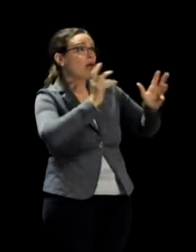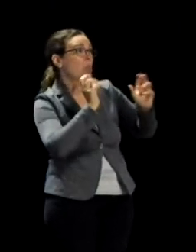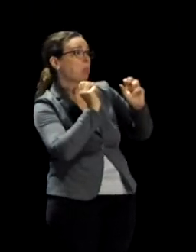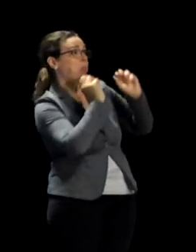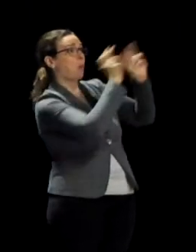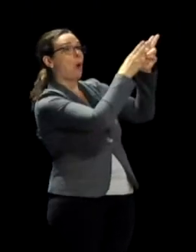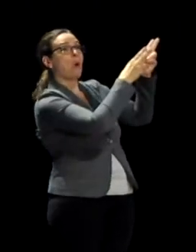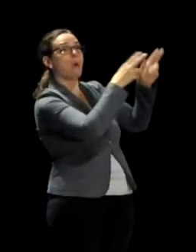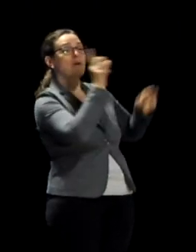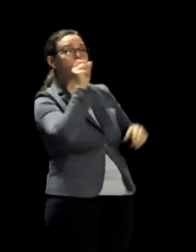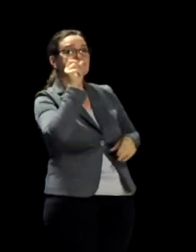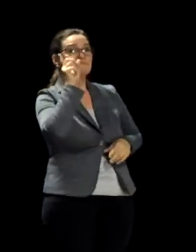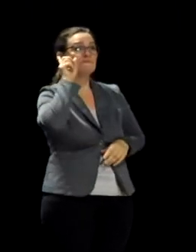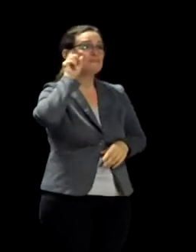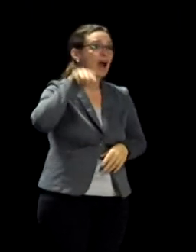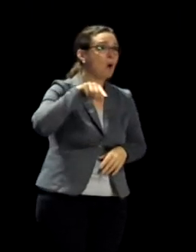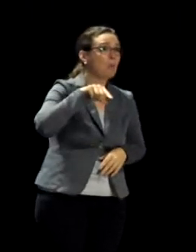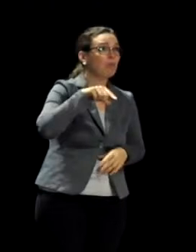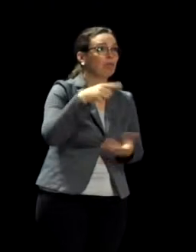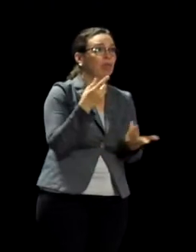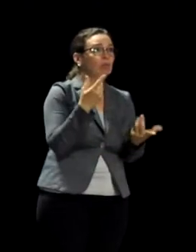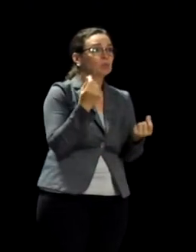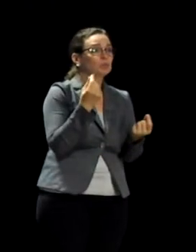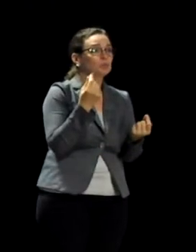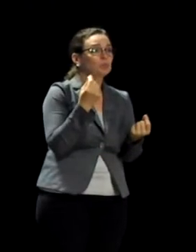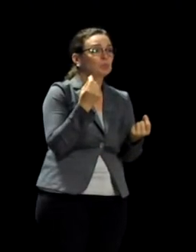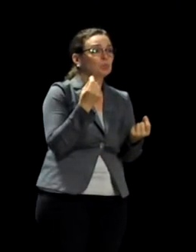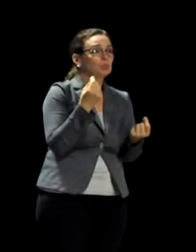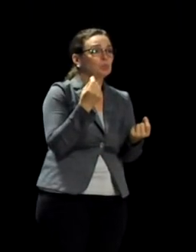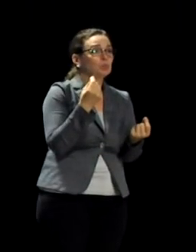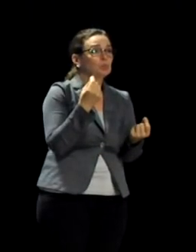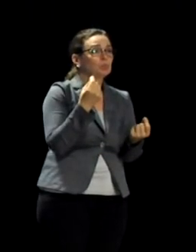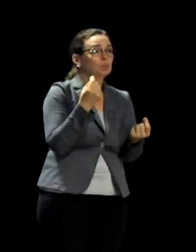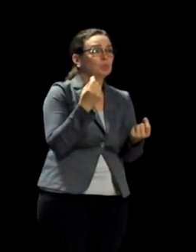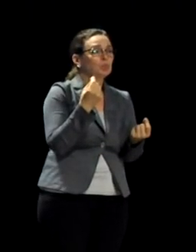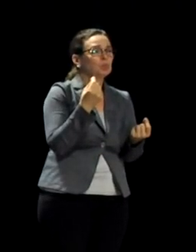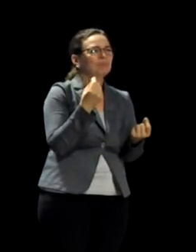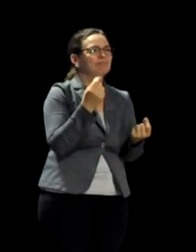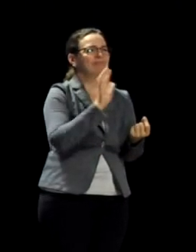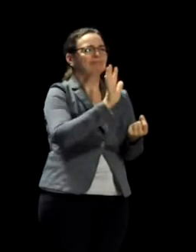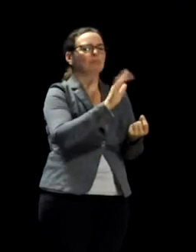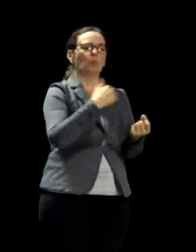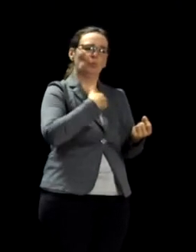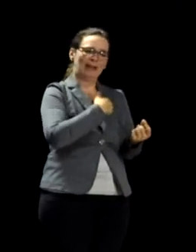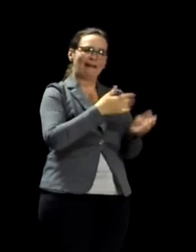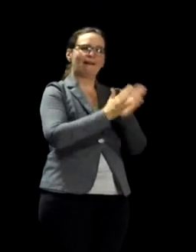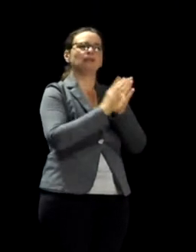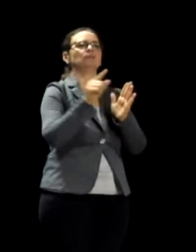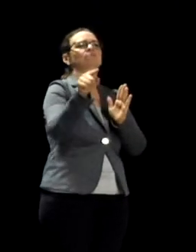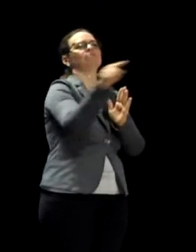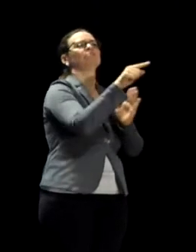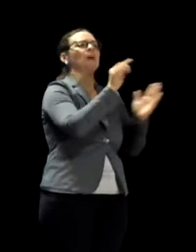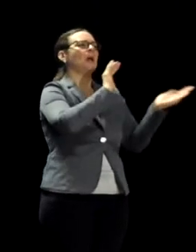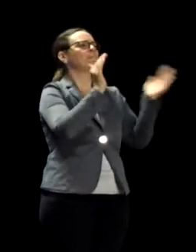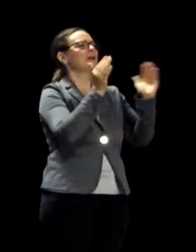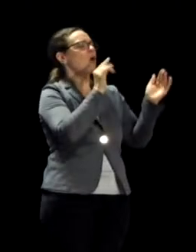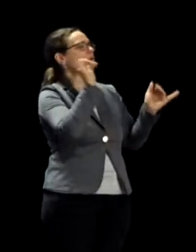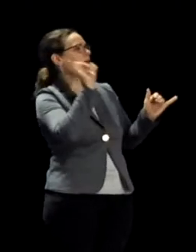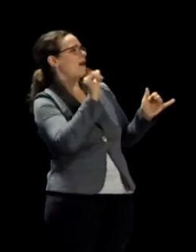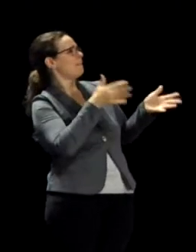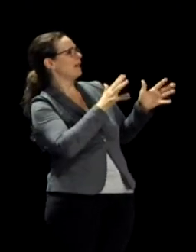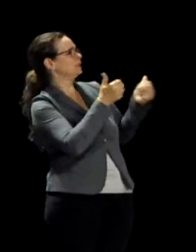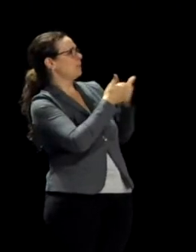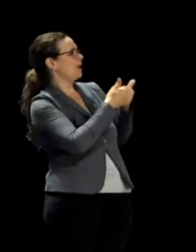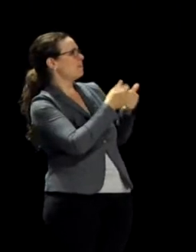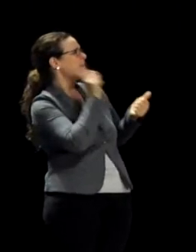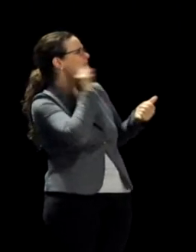test. We need to wear masks. We need to physically distance. These unforced errors impacts our data.